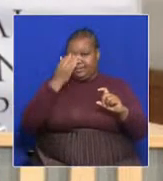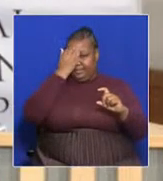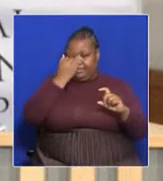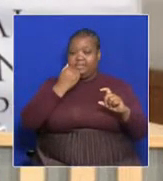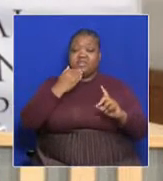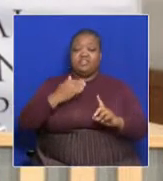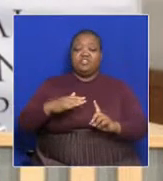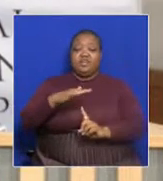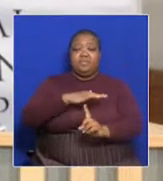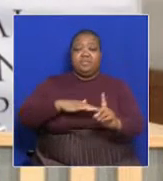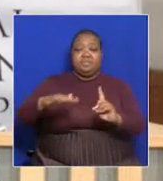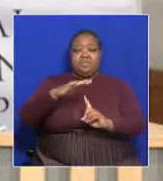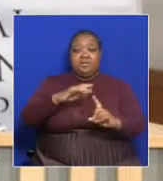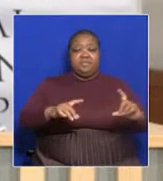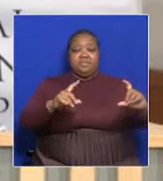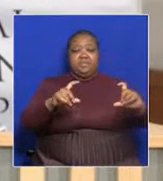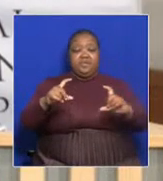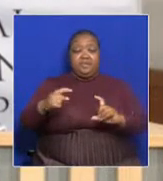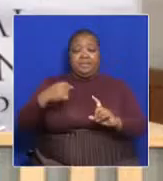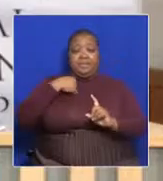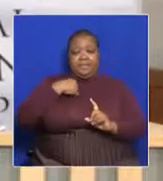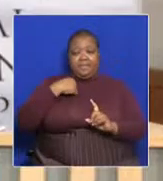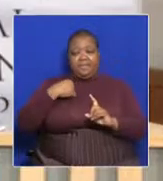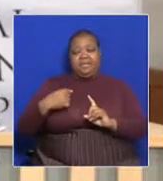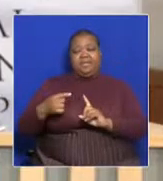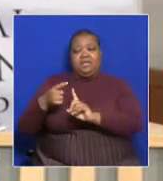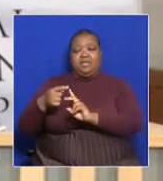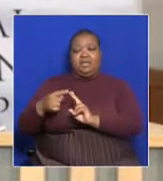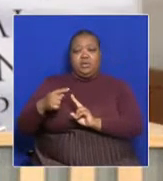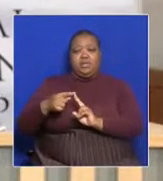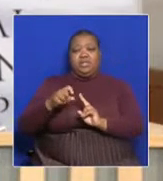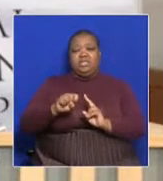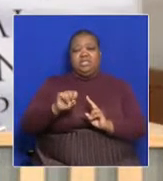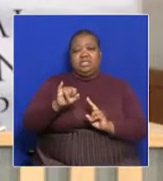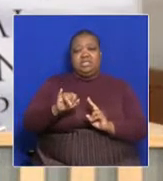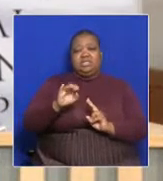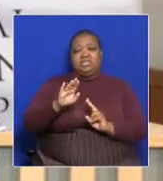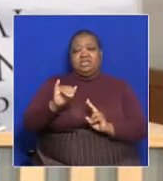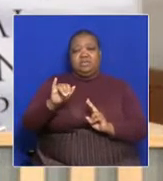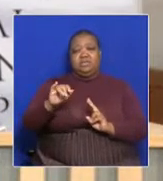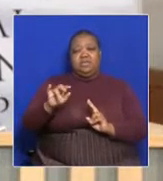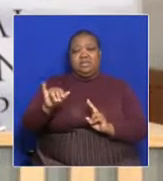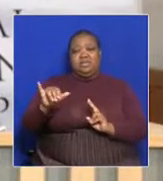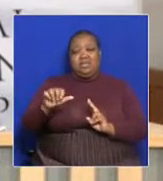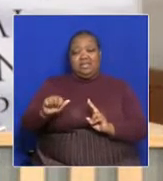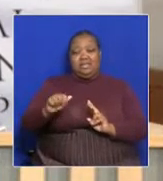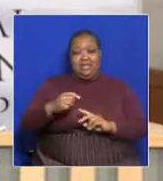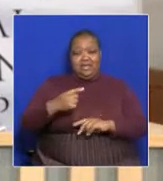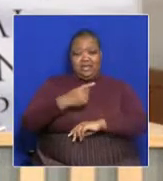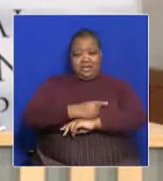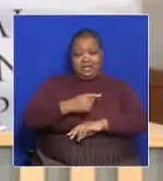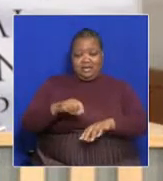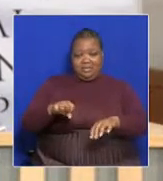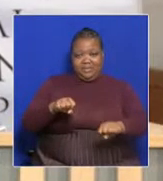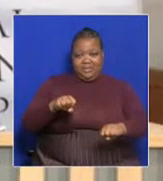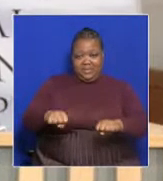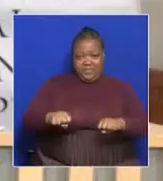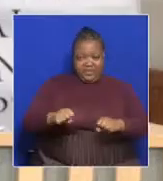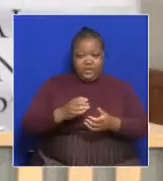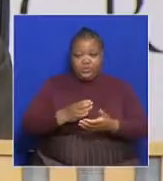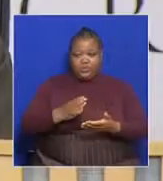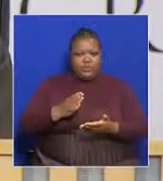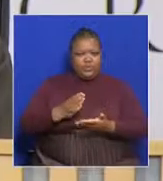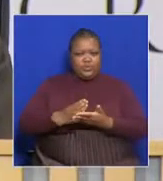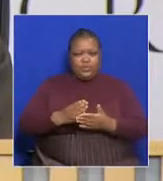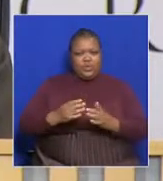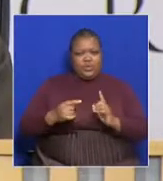Captain KG Sibia on the day of the seizure. I'm unsure if Warrant Officer Mpangase had also taken photos